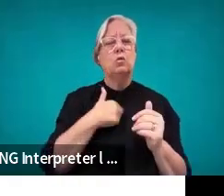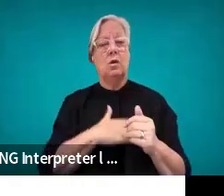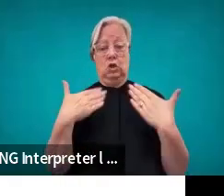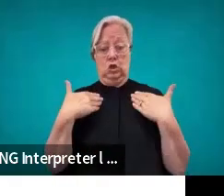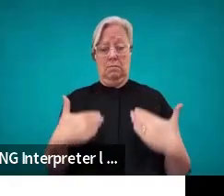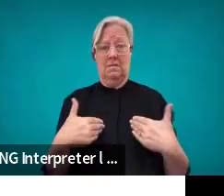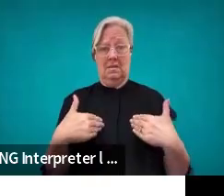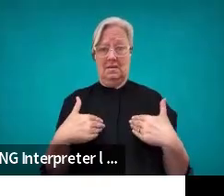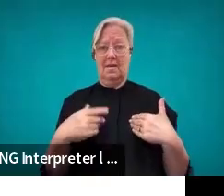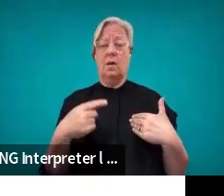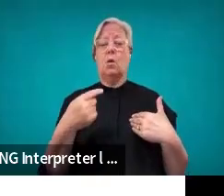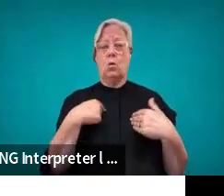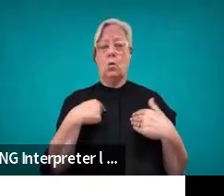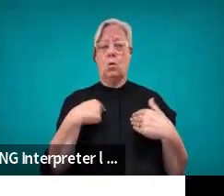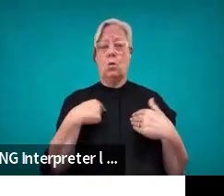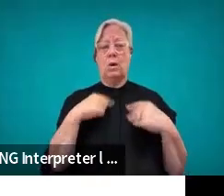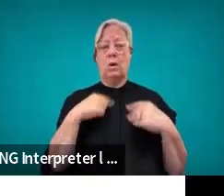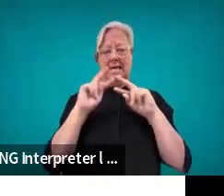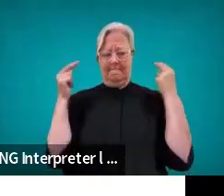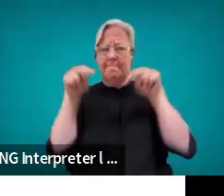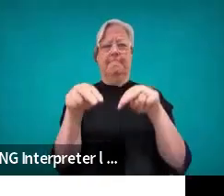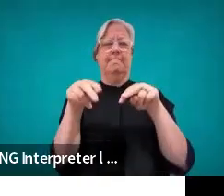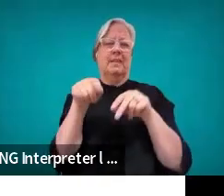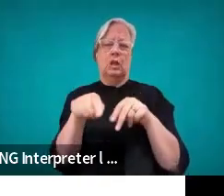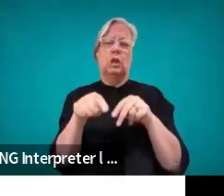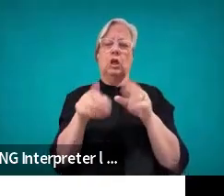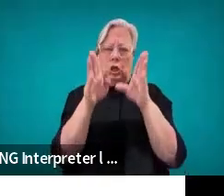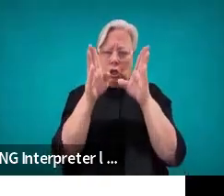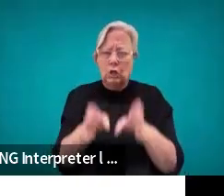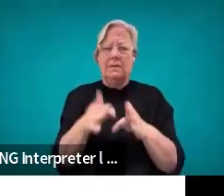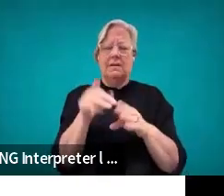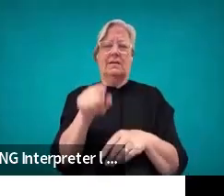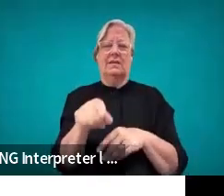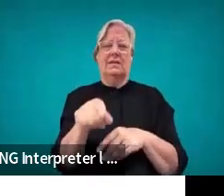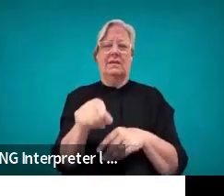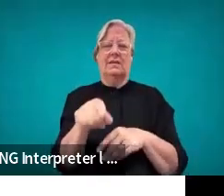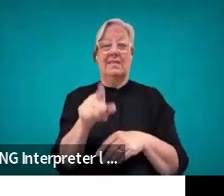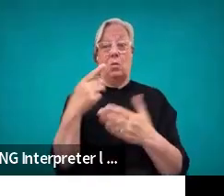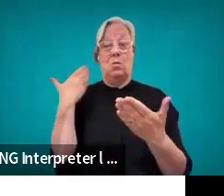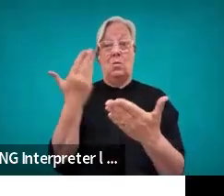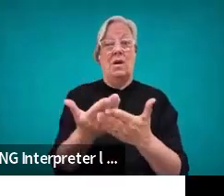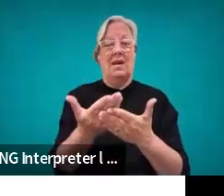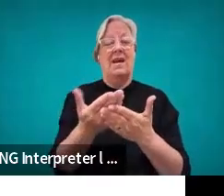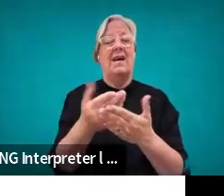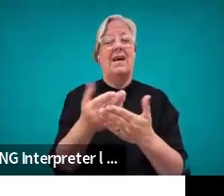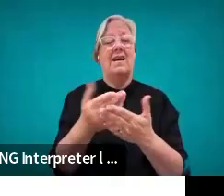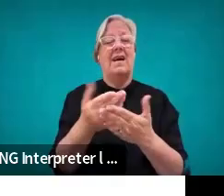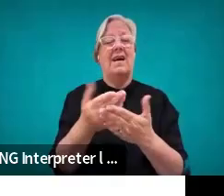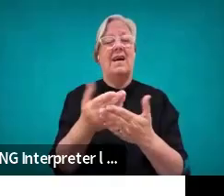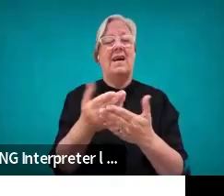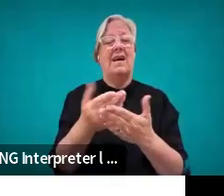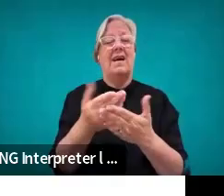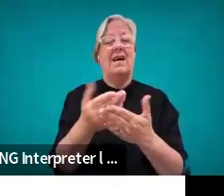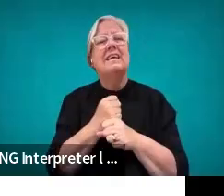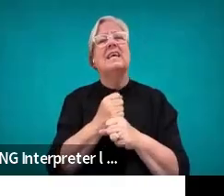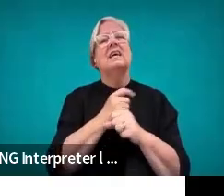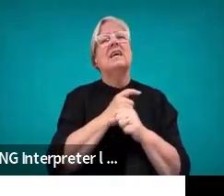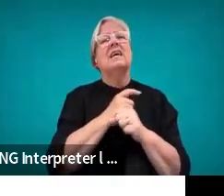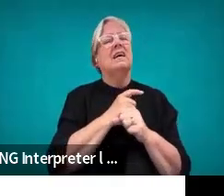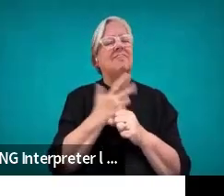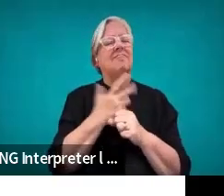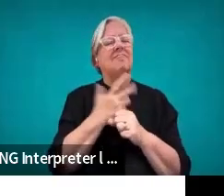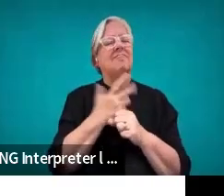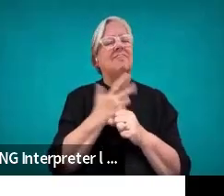at the center of this is the reason why it took us a year, and it was distributed across months, because not everyone would have the